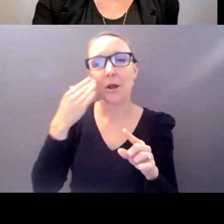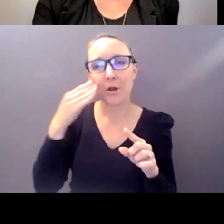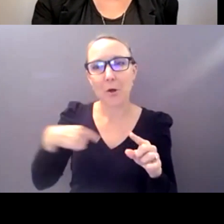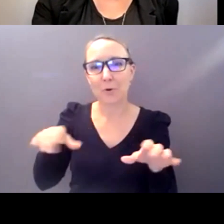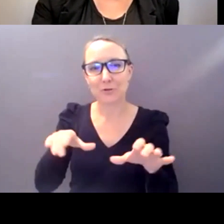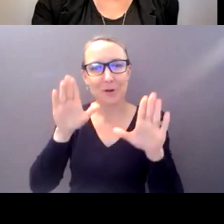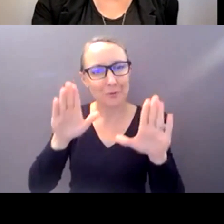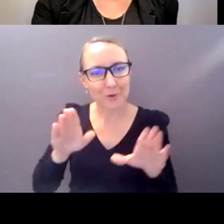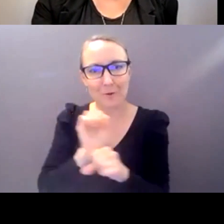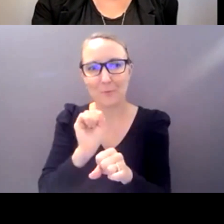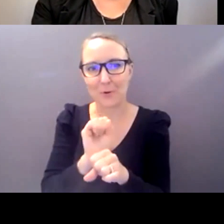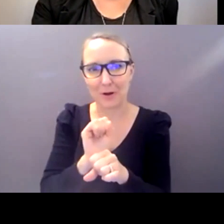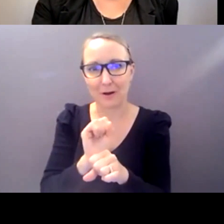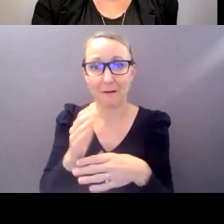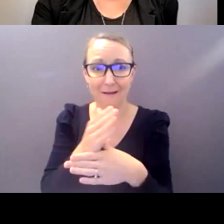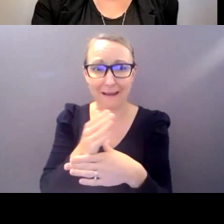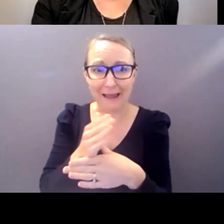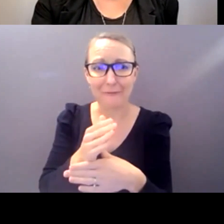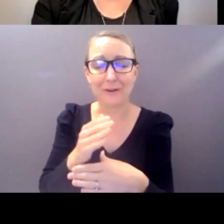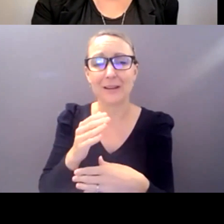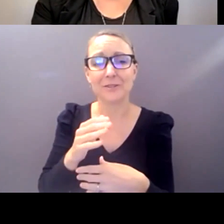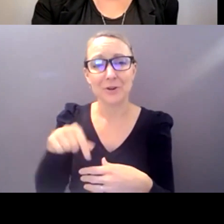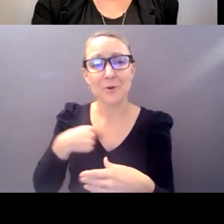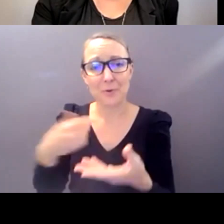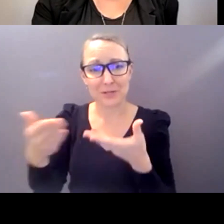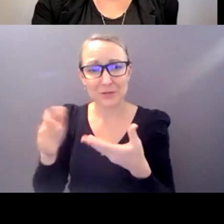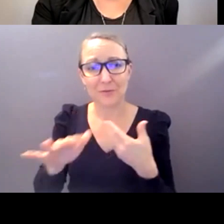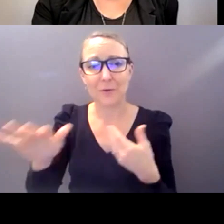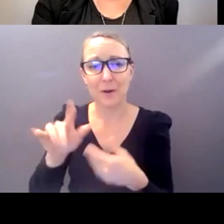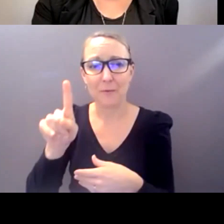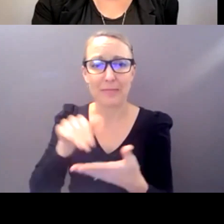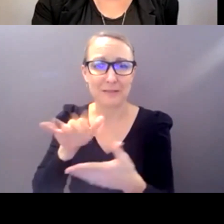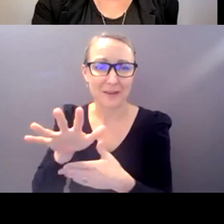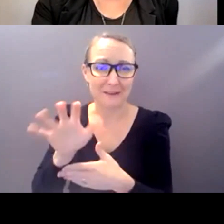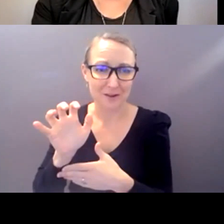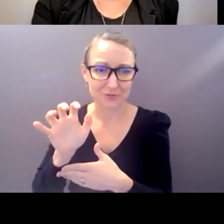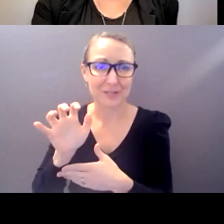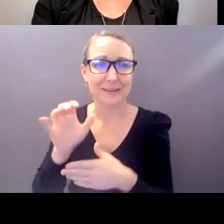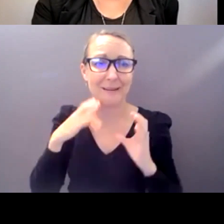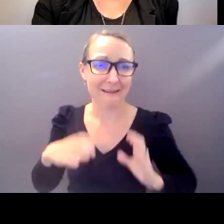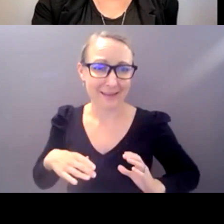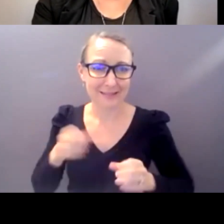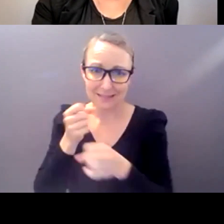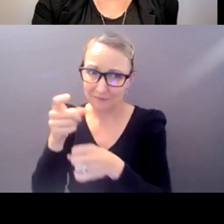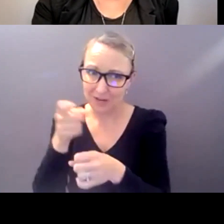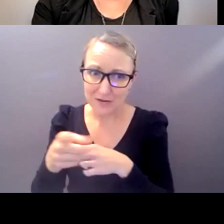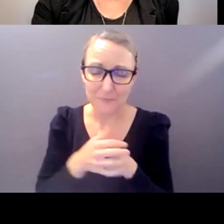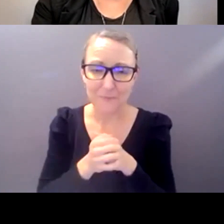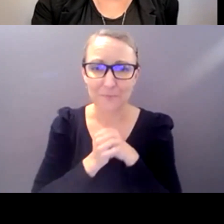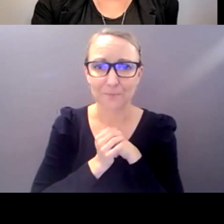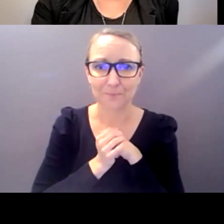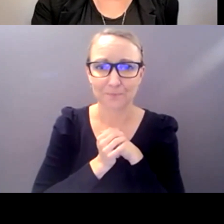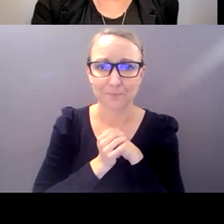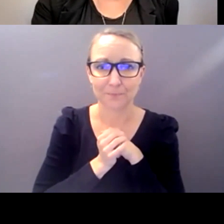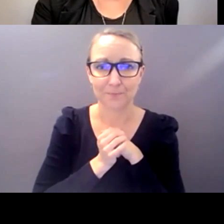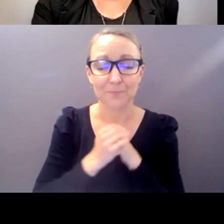On average, Marin CIL alone serves about 1,500 unique clients each year. I